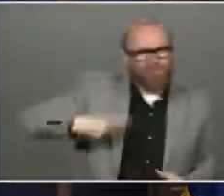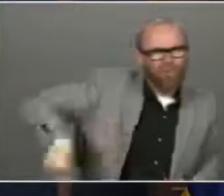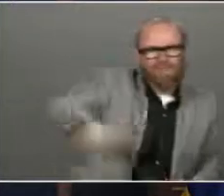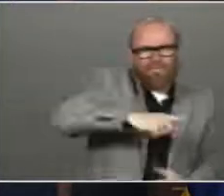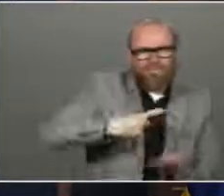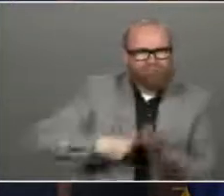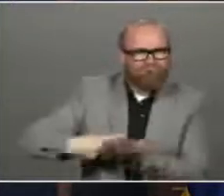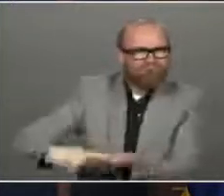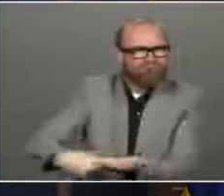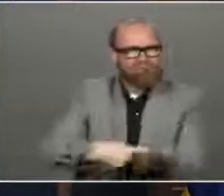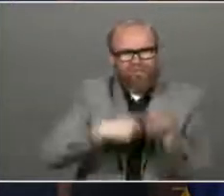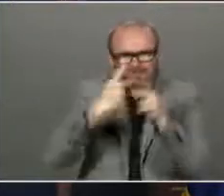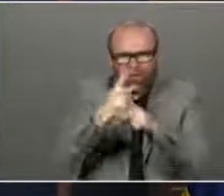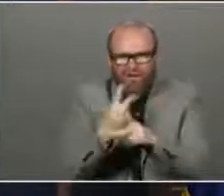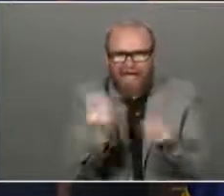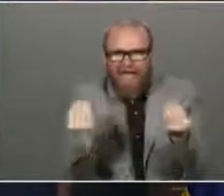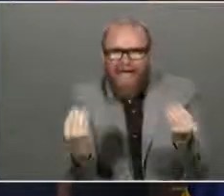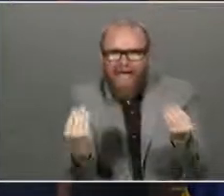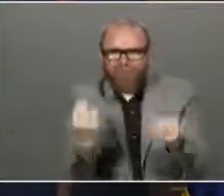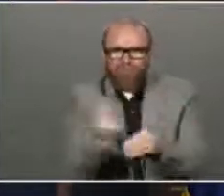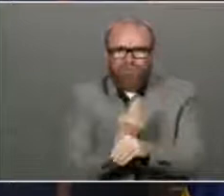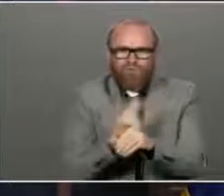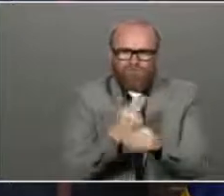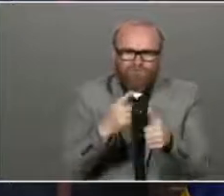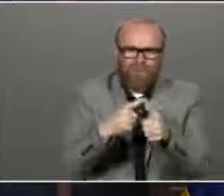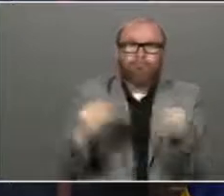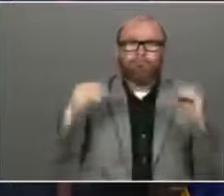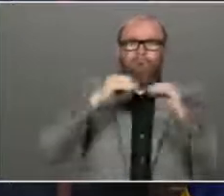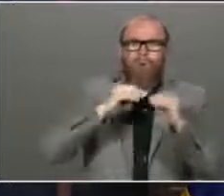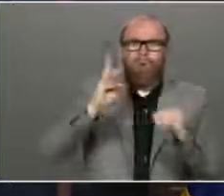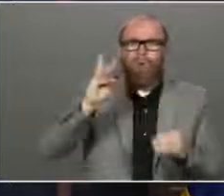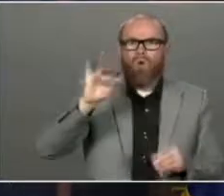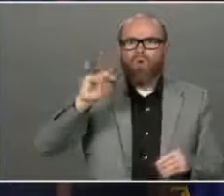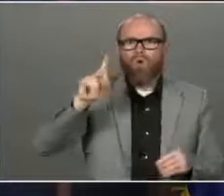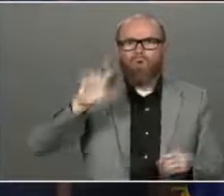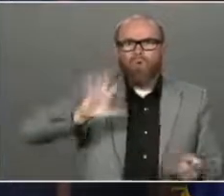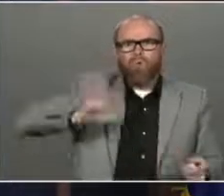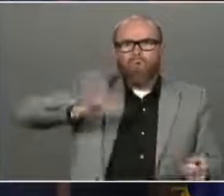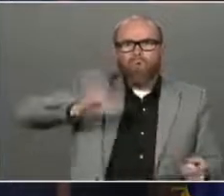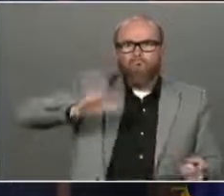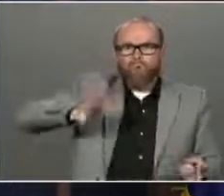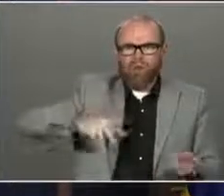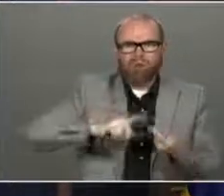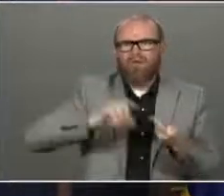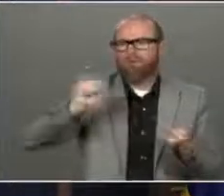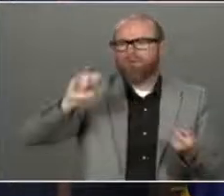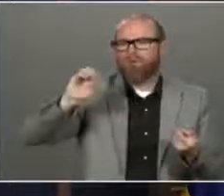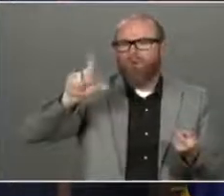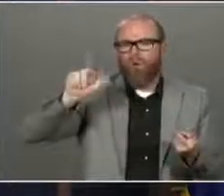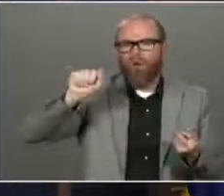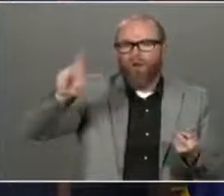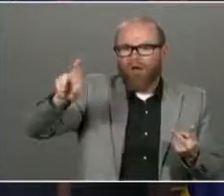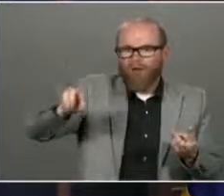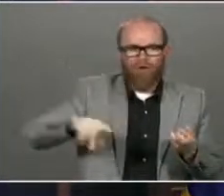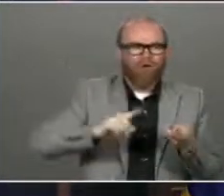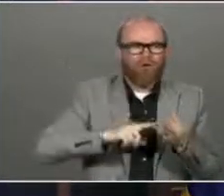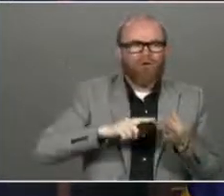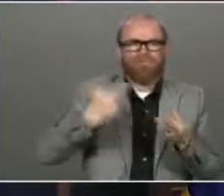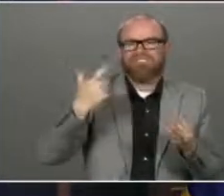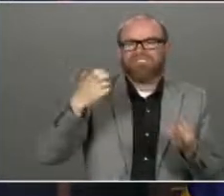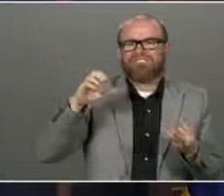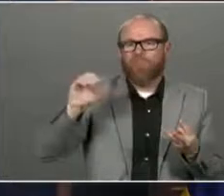we need to be increasing our wind production. We need to be increasing our solar production. We need to be increasing our geothermal